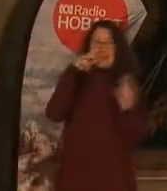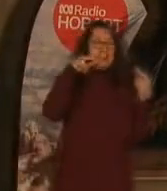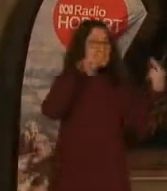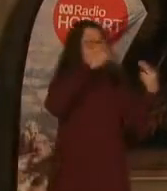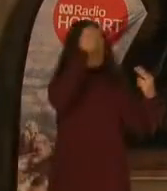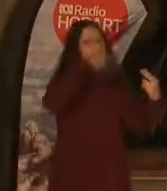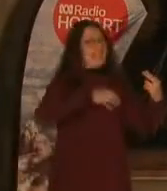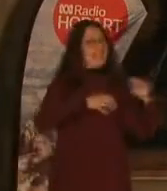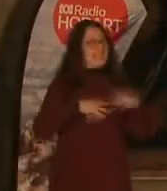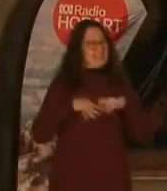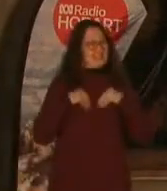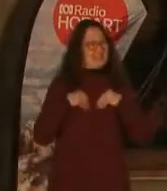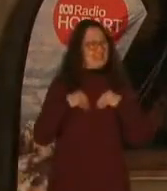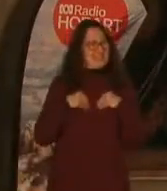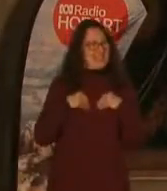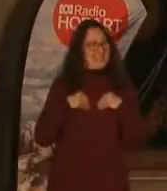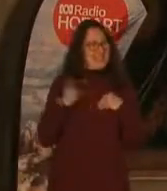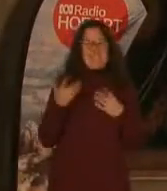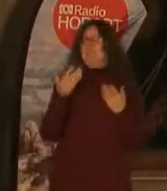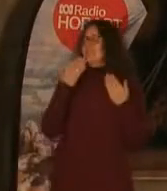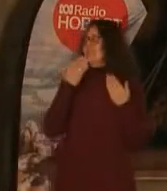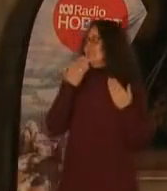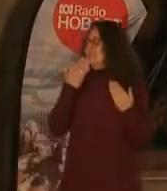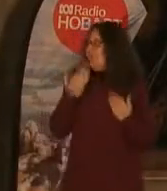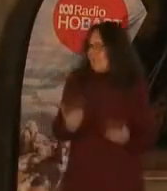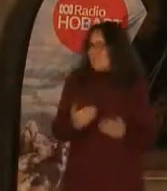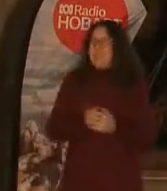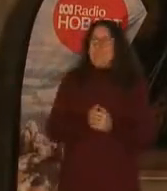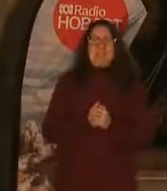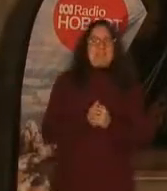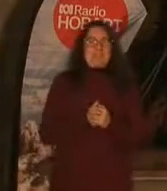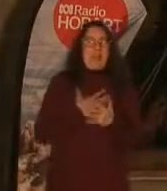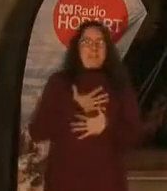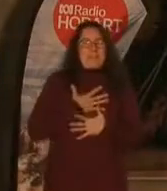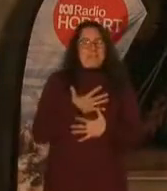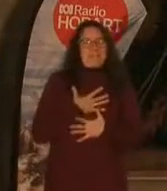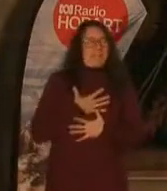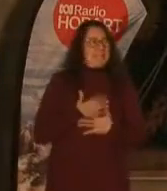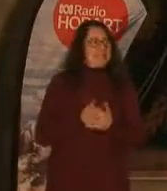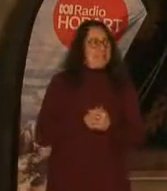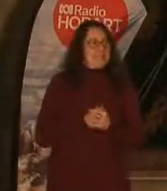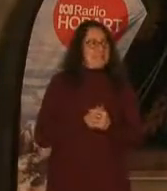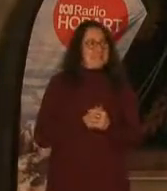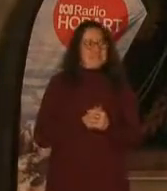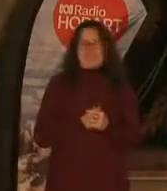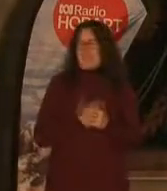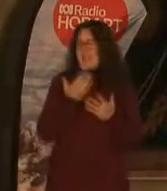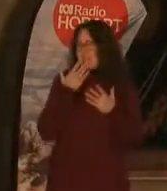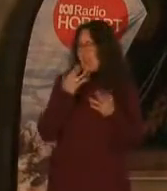you. Oh, thank you. That's just amazing. Already a highlight of the festival.